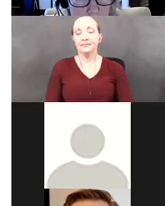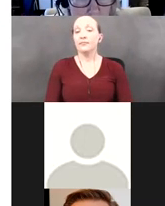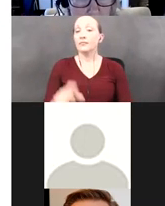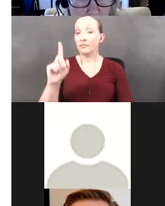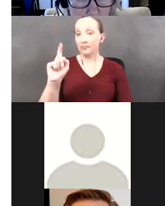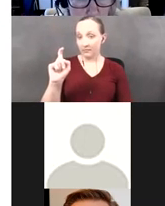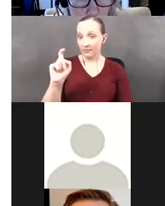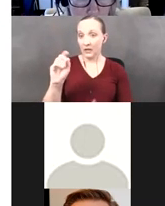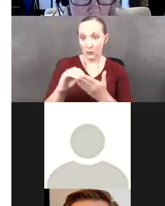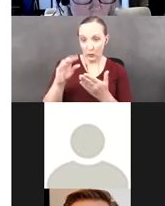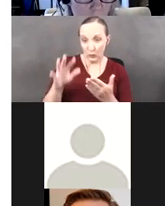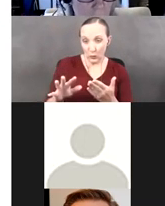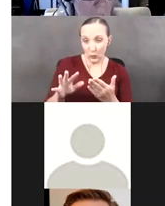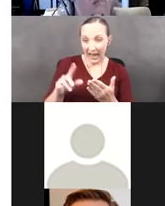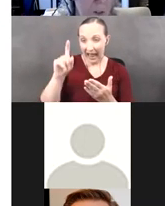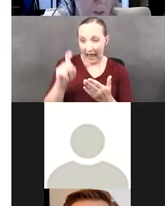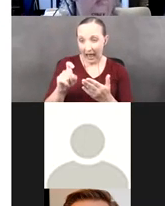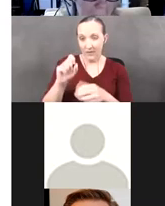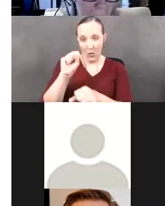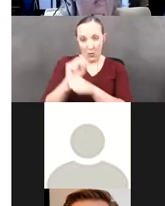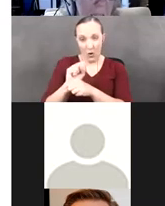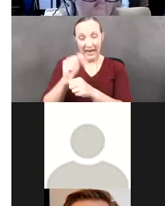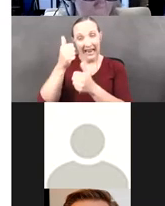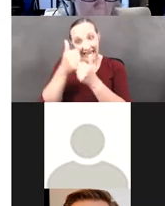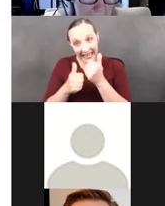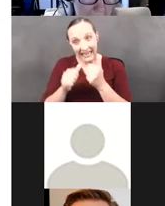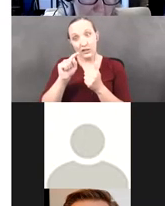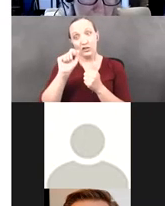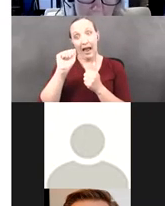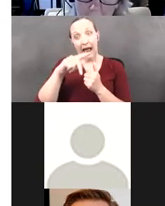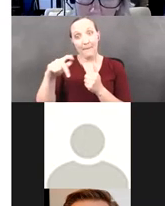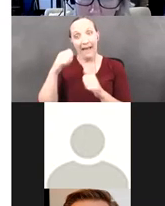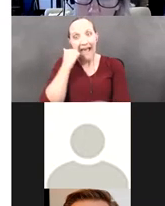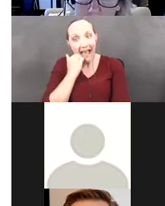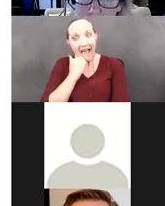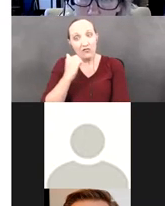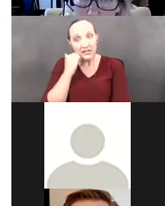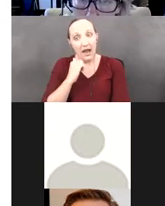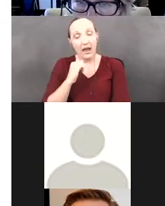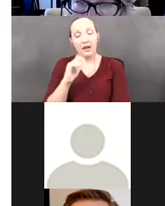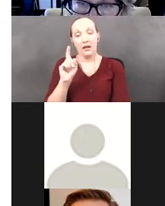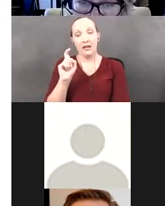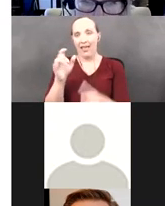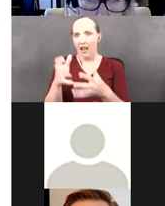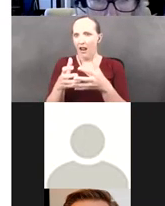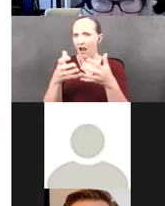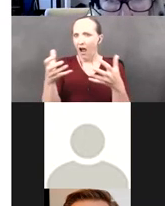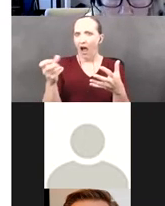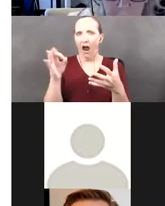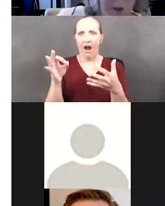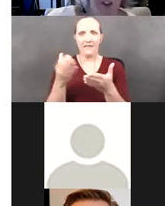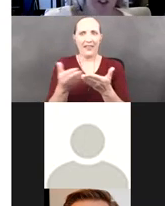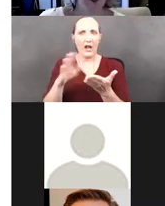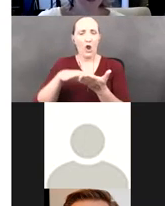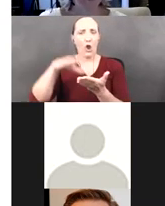the students have to si work los in all alumnos these tienen different que apps every utilizar day? diferentes This aplicaciones is a todos los lot of días. things to learn Es